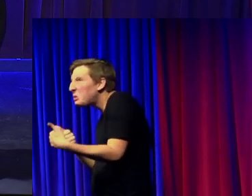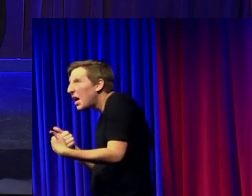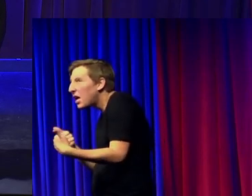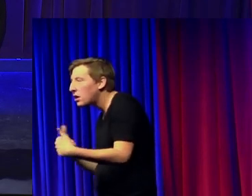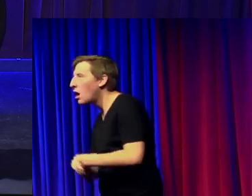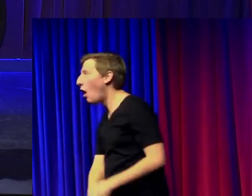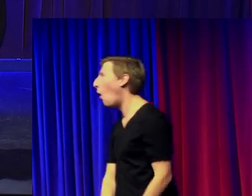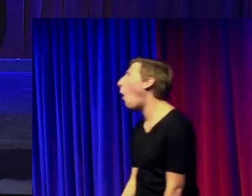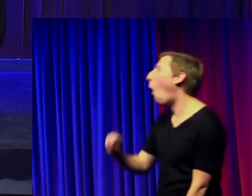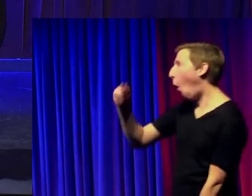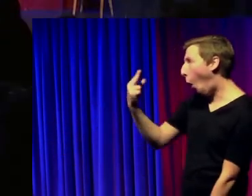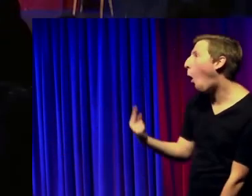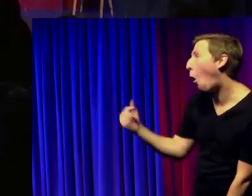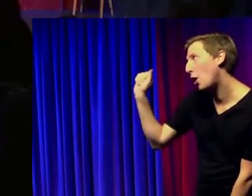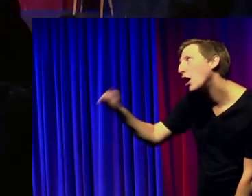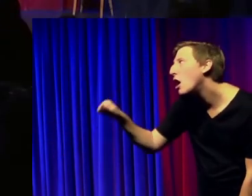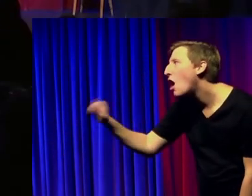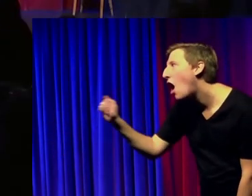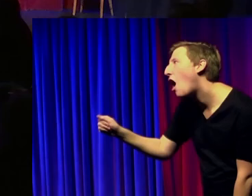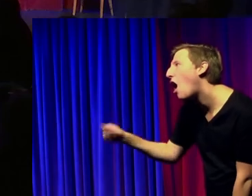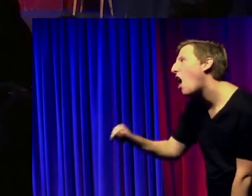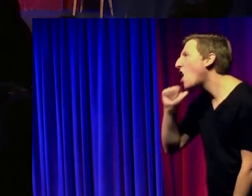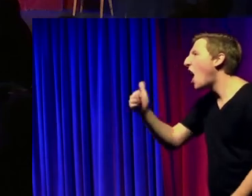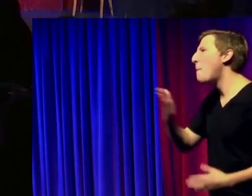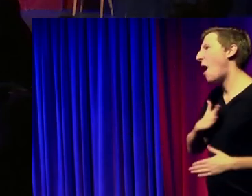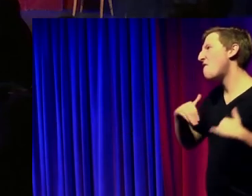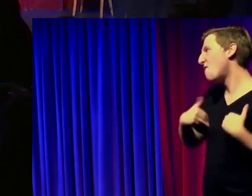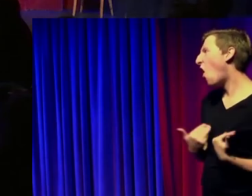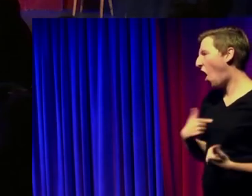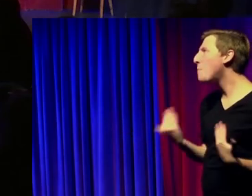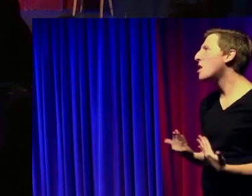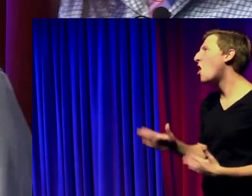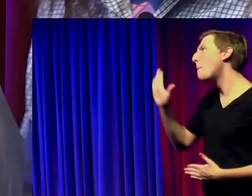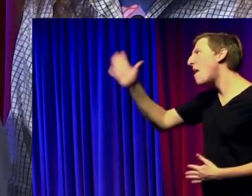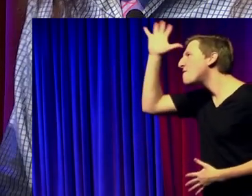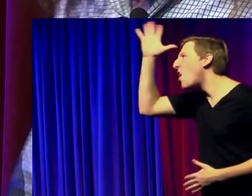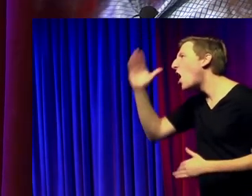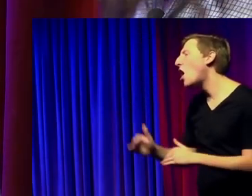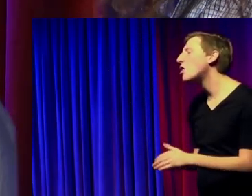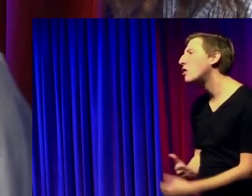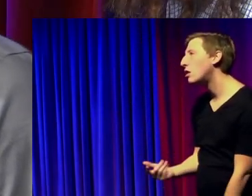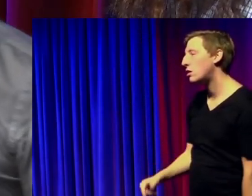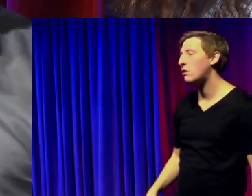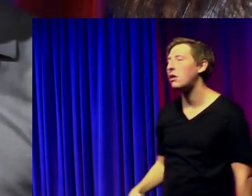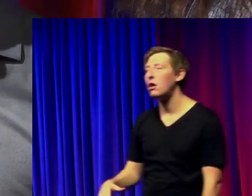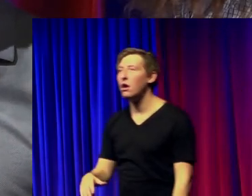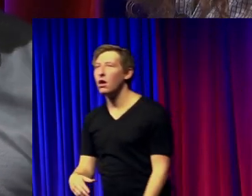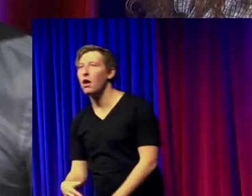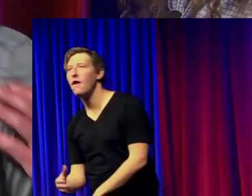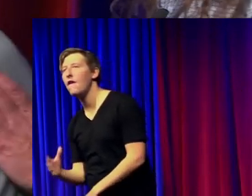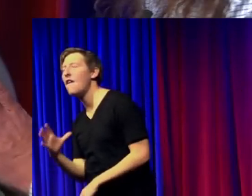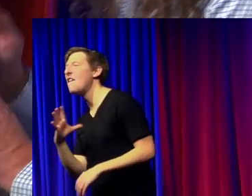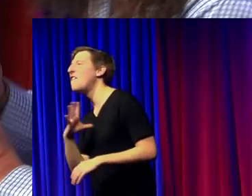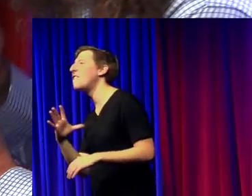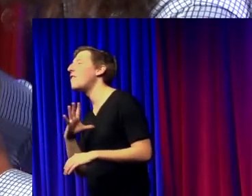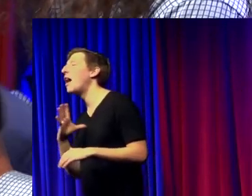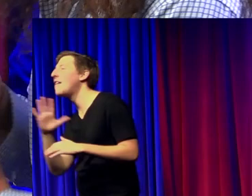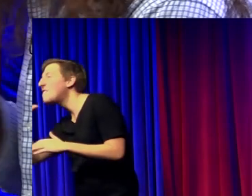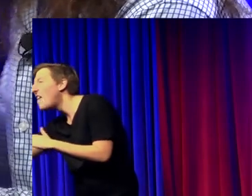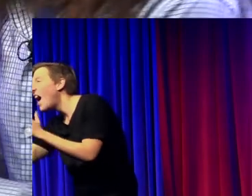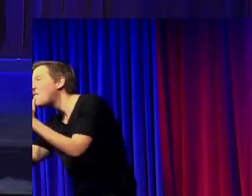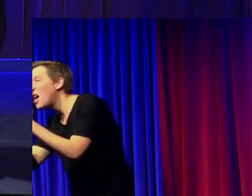my dad about that? It's not my fault. It's his. All right, fine. Drop it from $500,000 to $250,000.